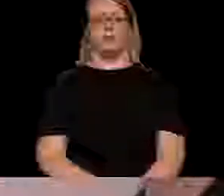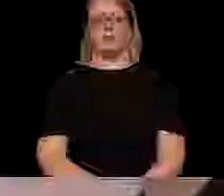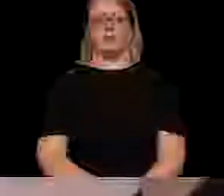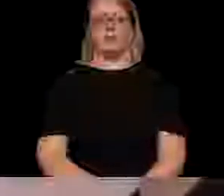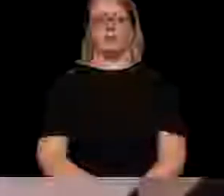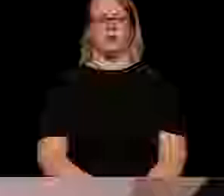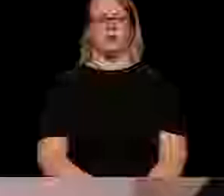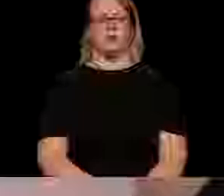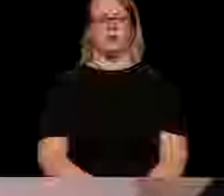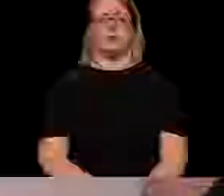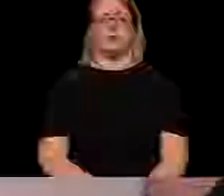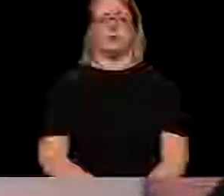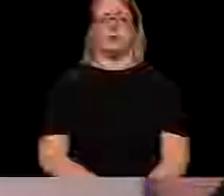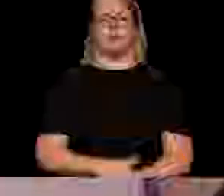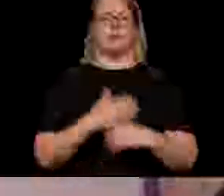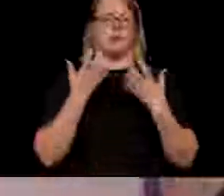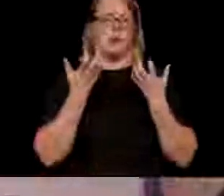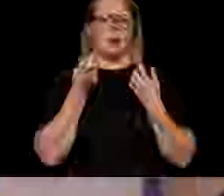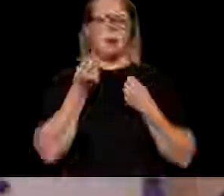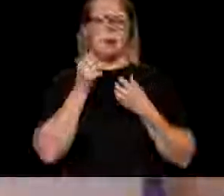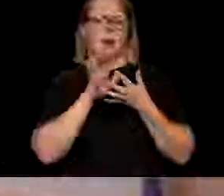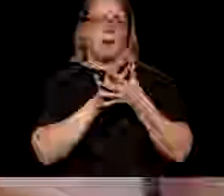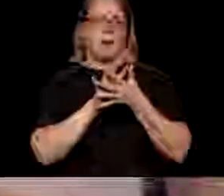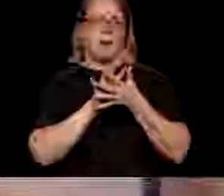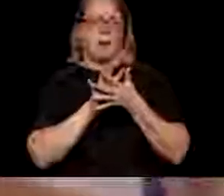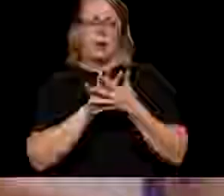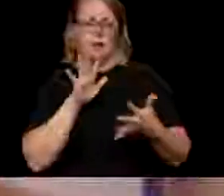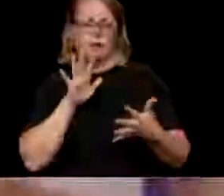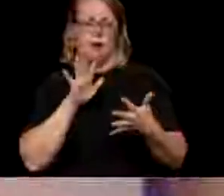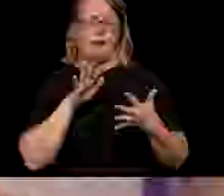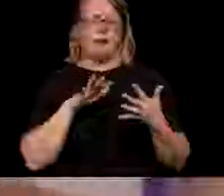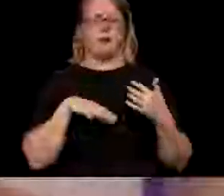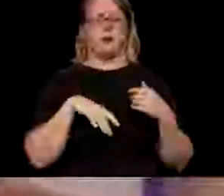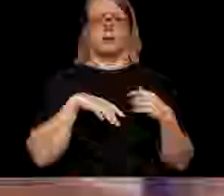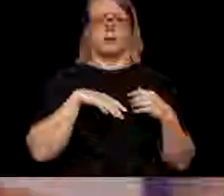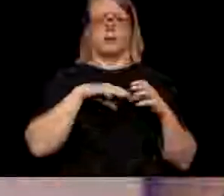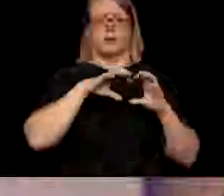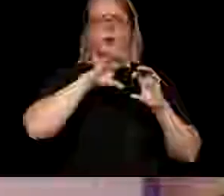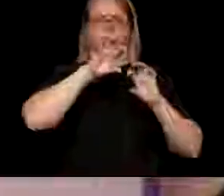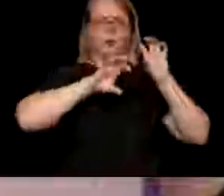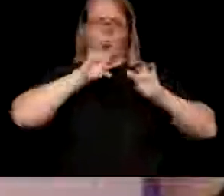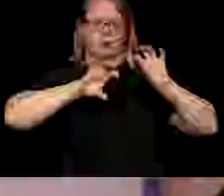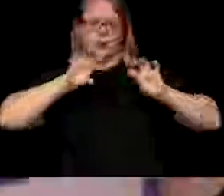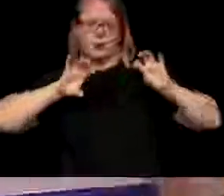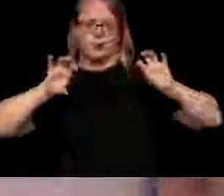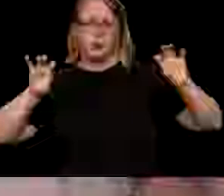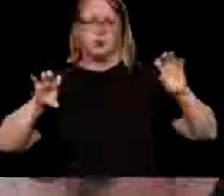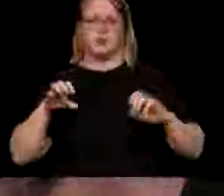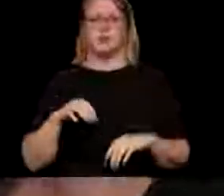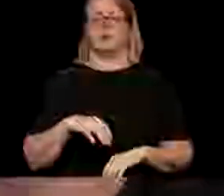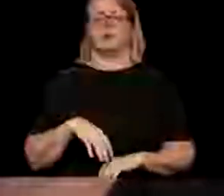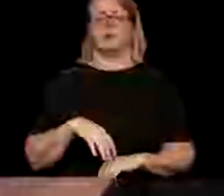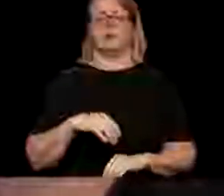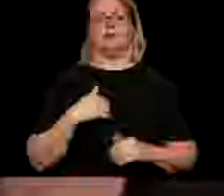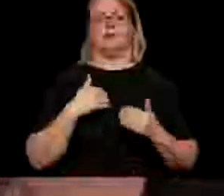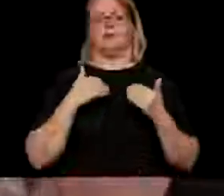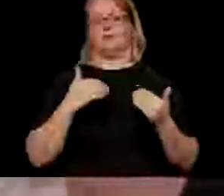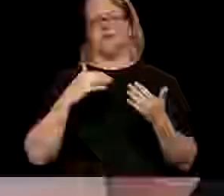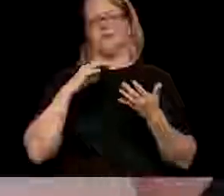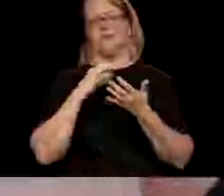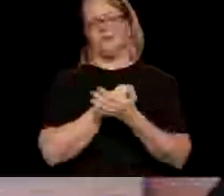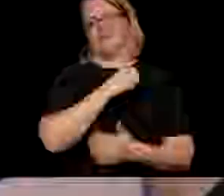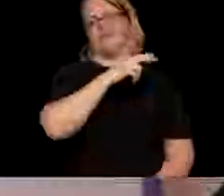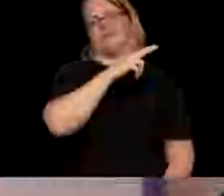you might need to do a couple of coats. So go ahead, get that first layer, that